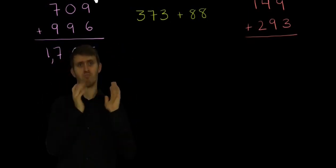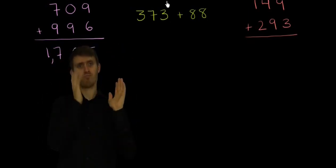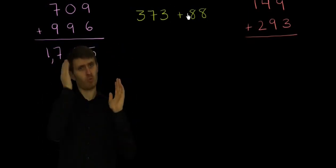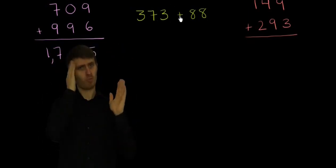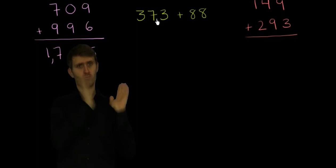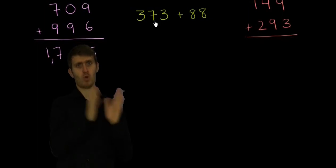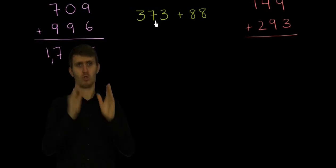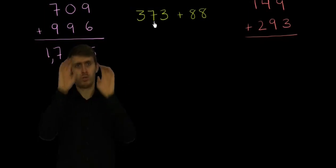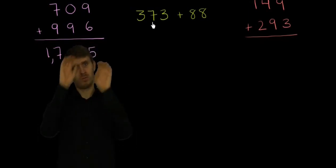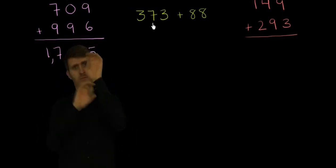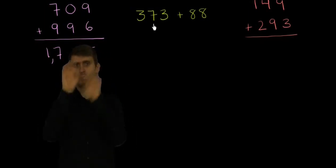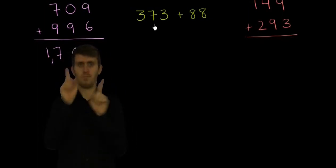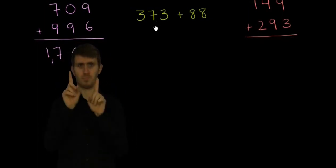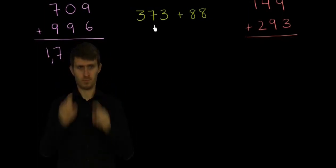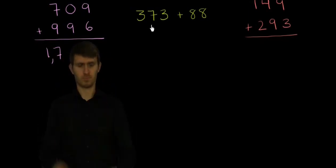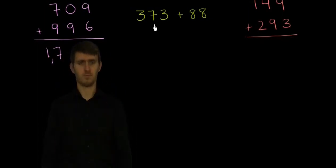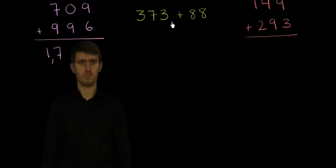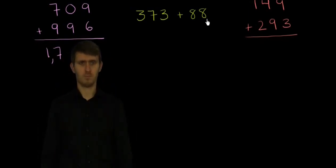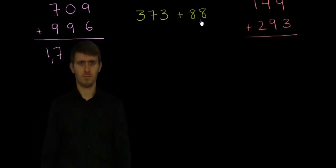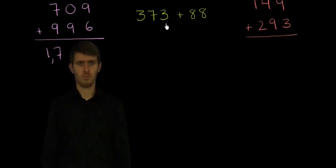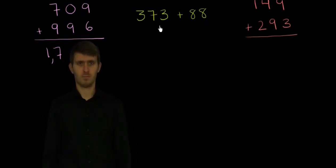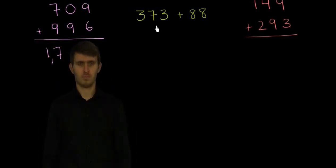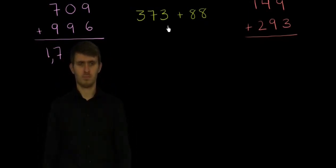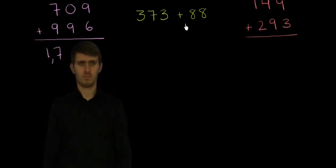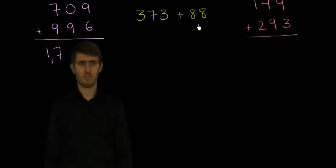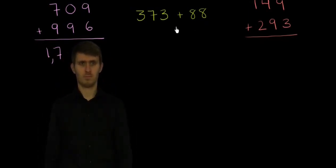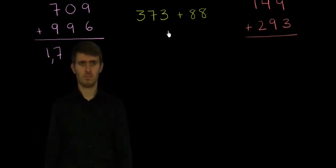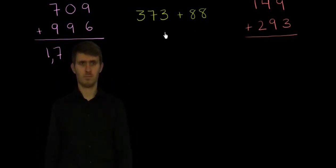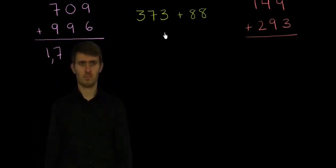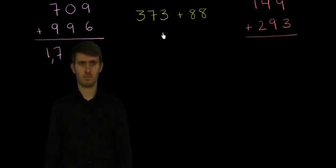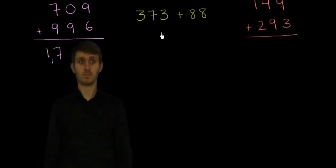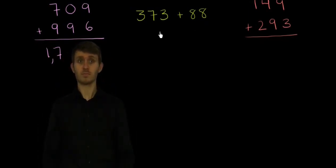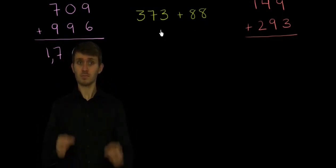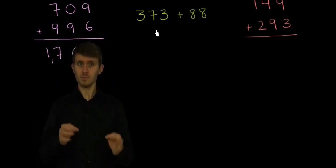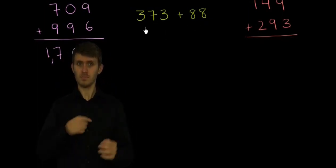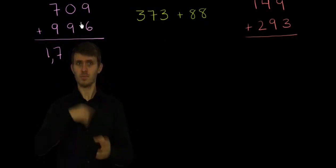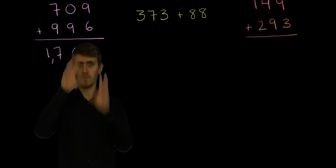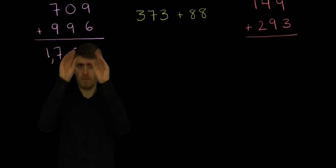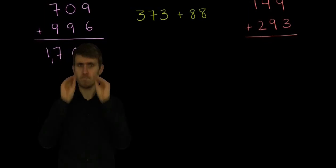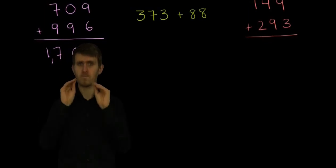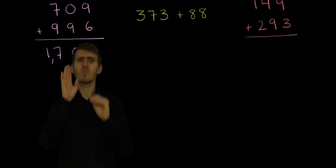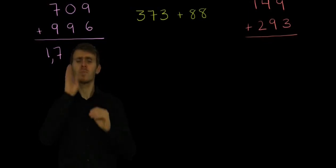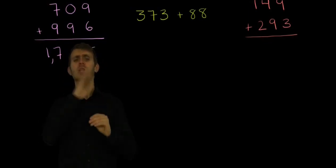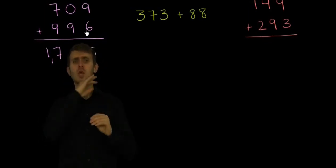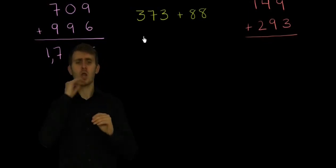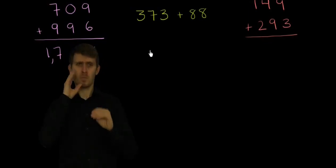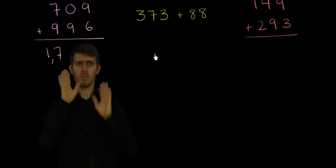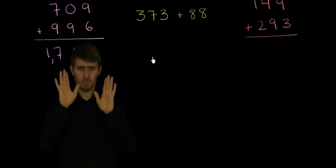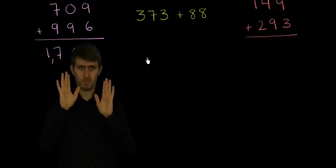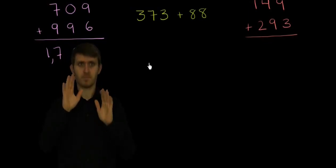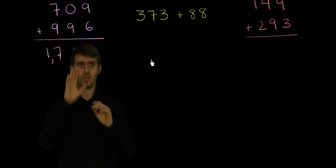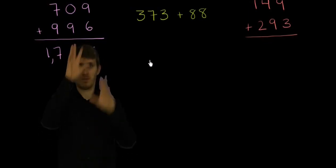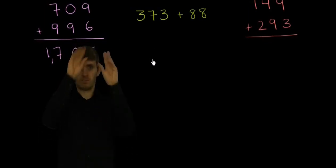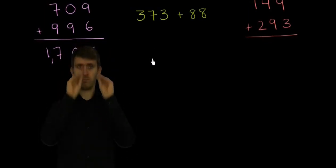it that way is to make sure that we remind ourselves to align the proper places under the appropriate places. So this one we can